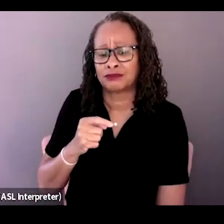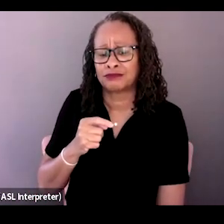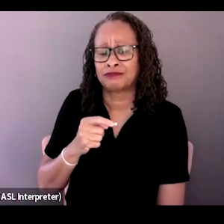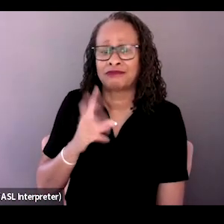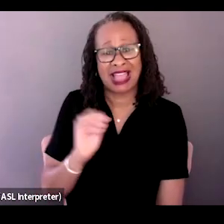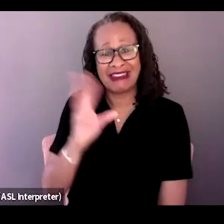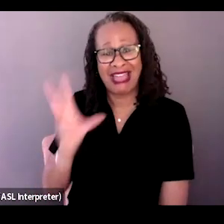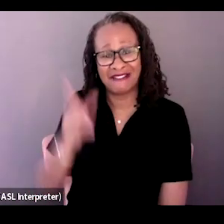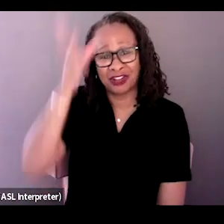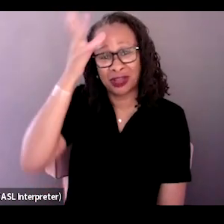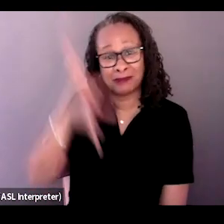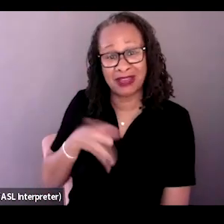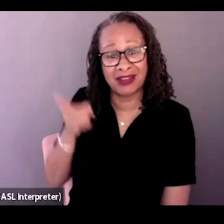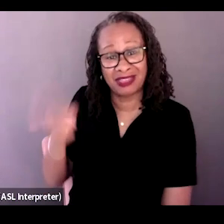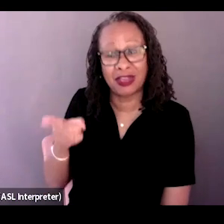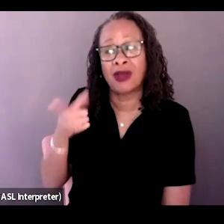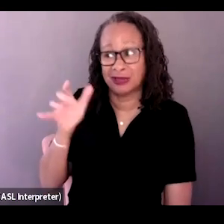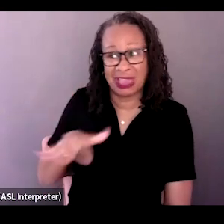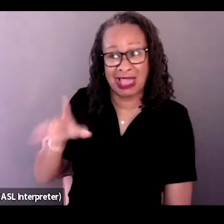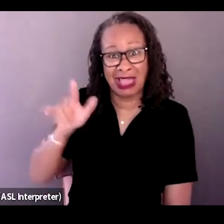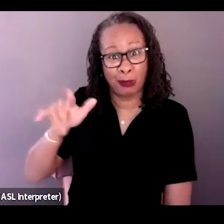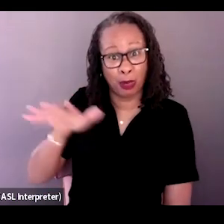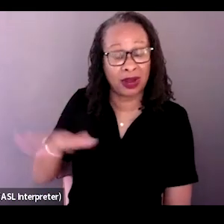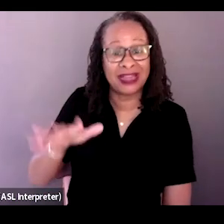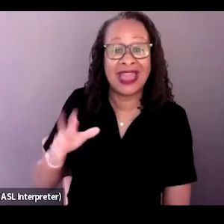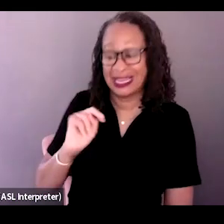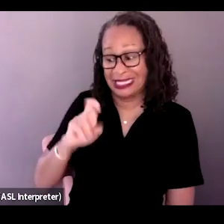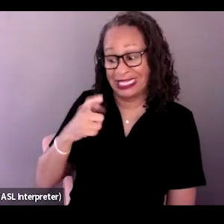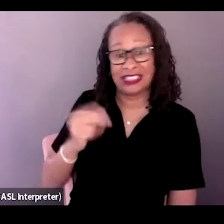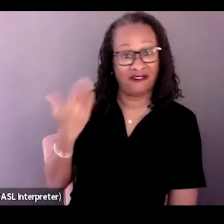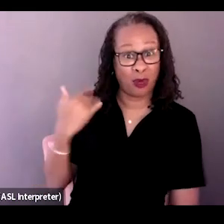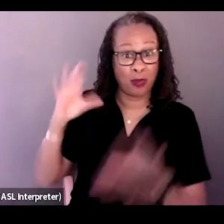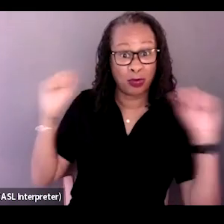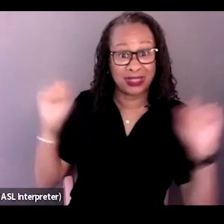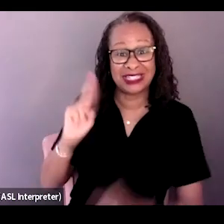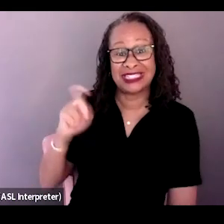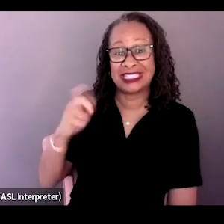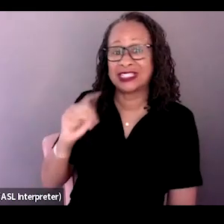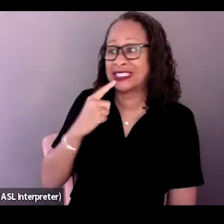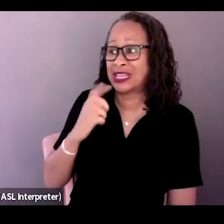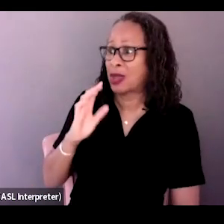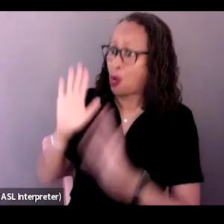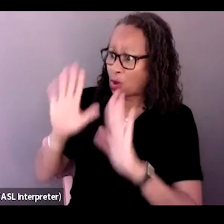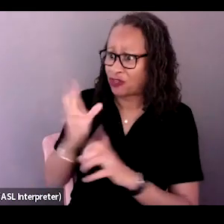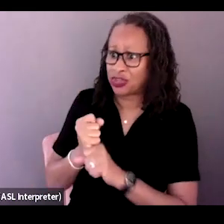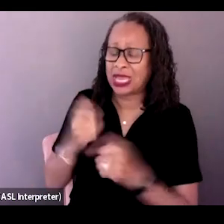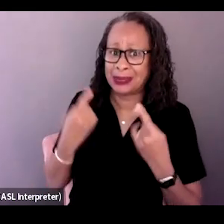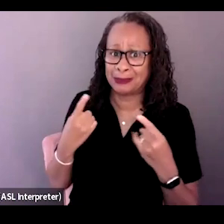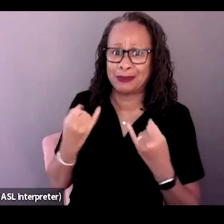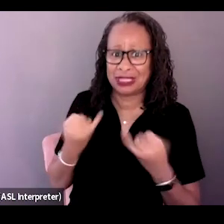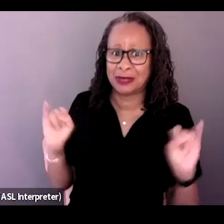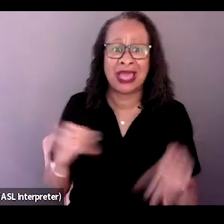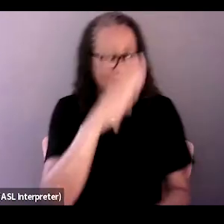African guy over there at the airport. And he said, oh, that must be wonderful to get independence. And the guy, sort of the black person,